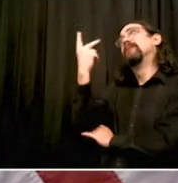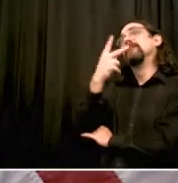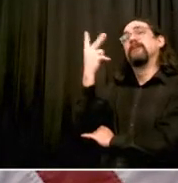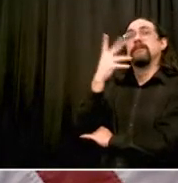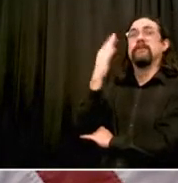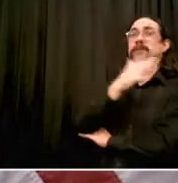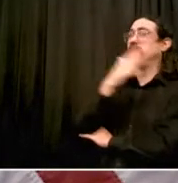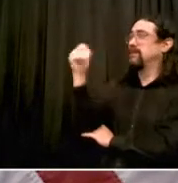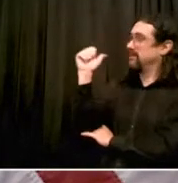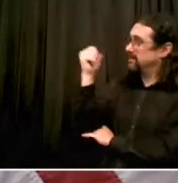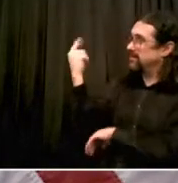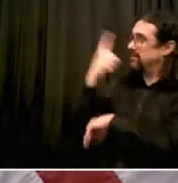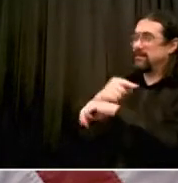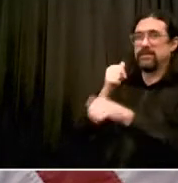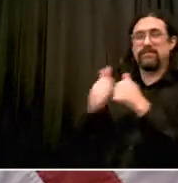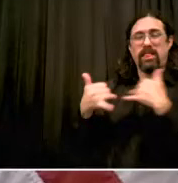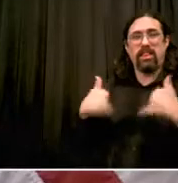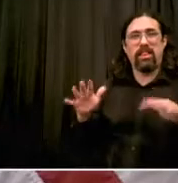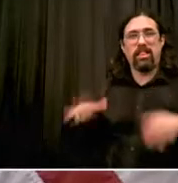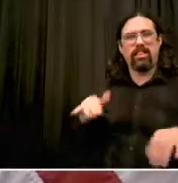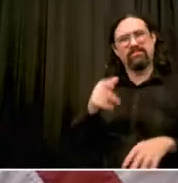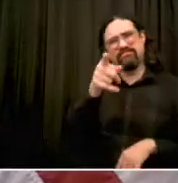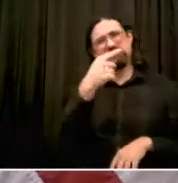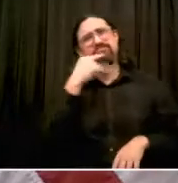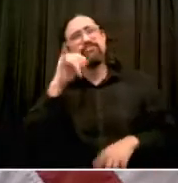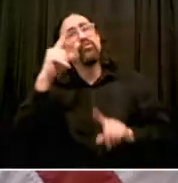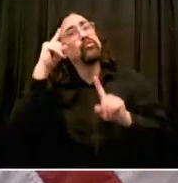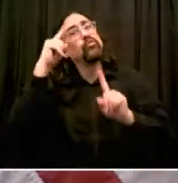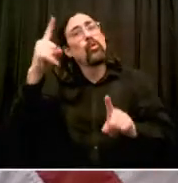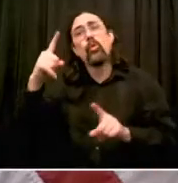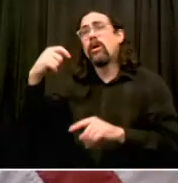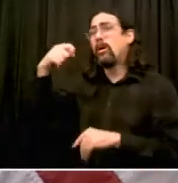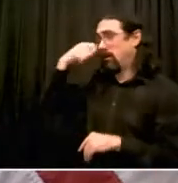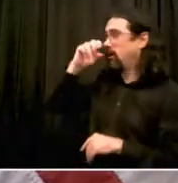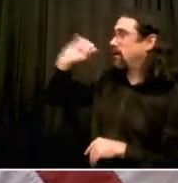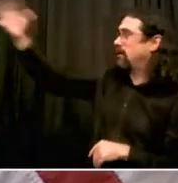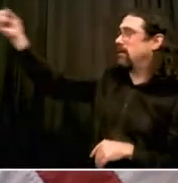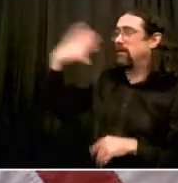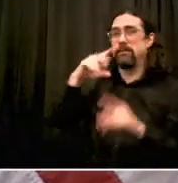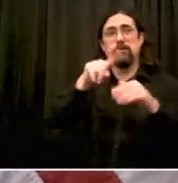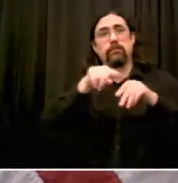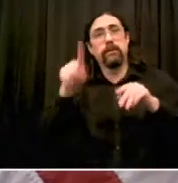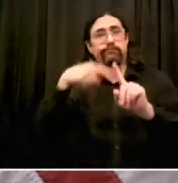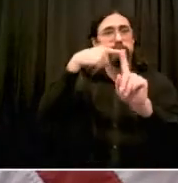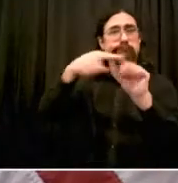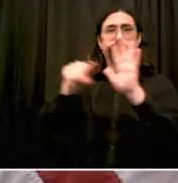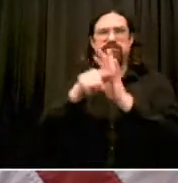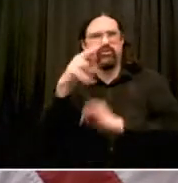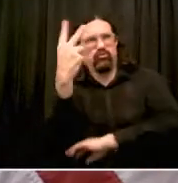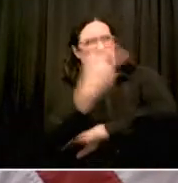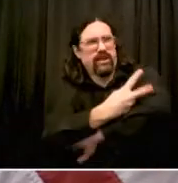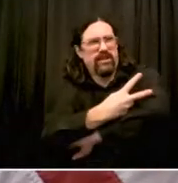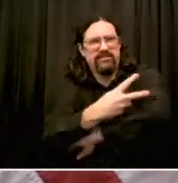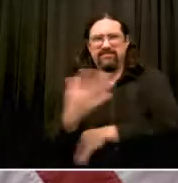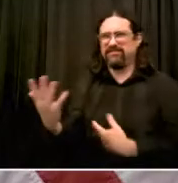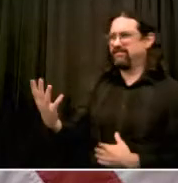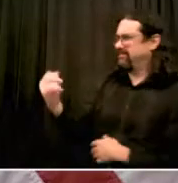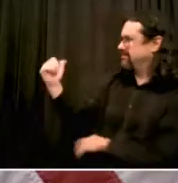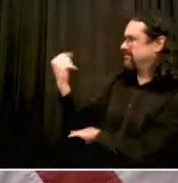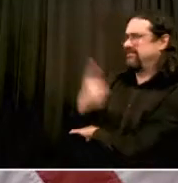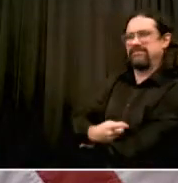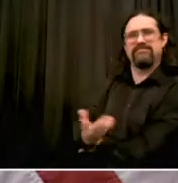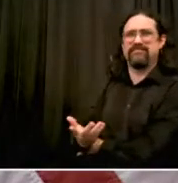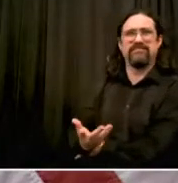instant tests, if you will, are only about 70% accurate. So, Henry, the first point is we had a really bad